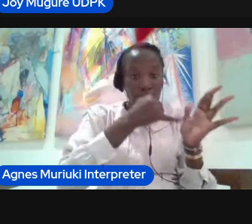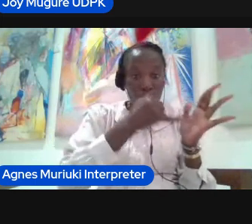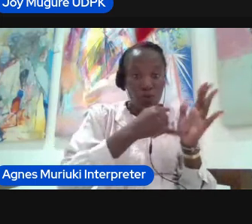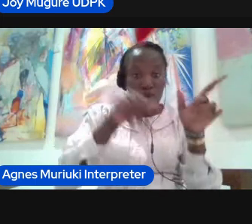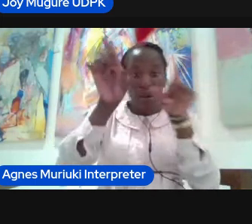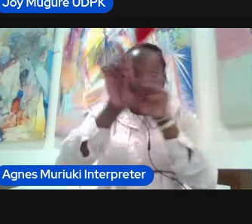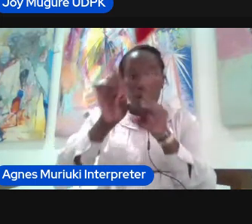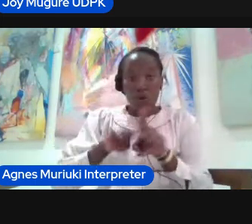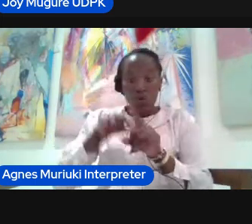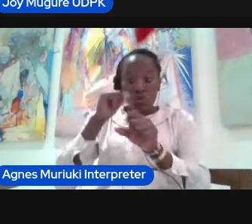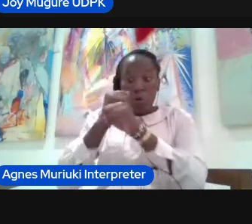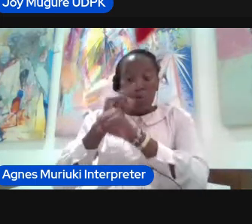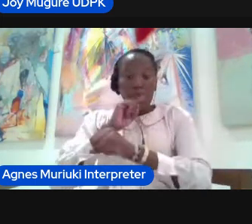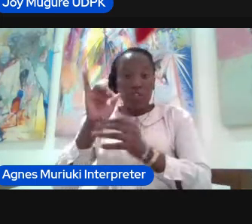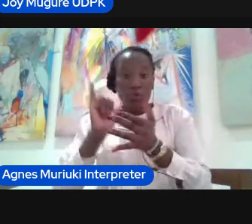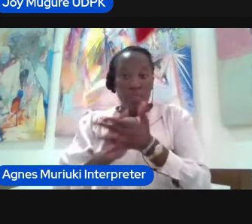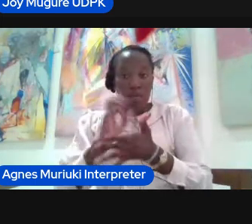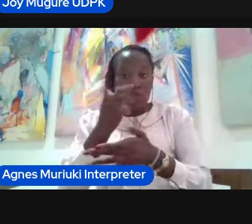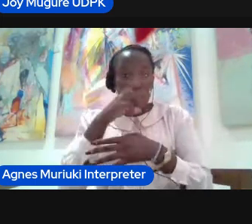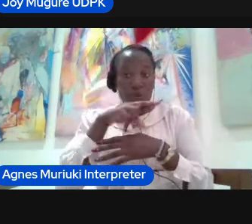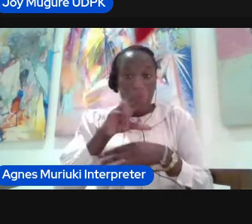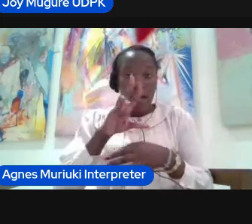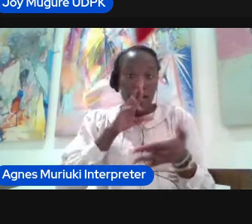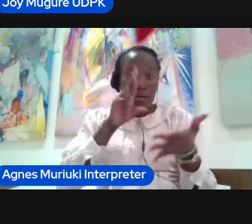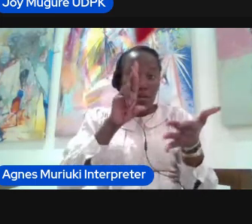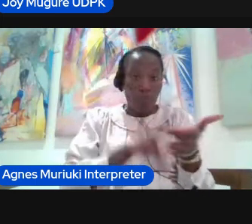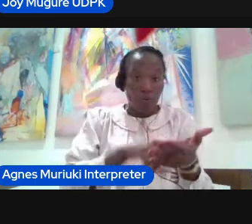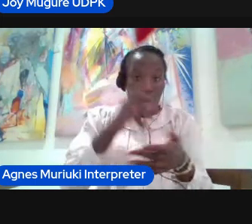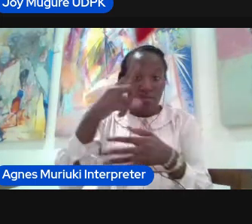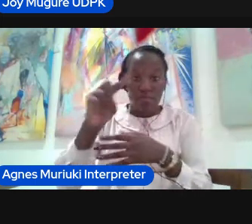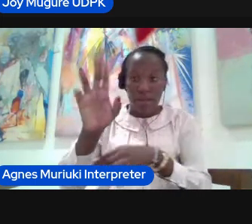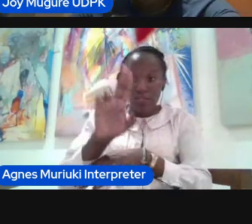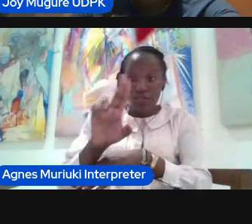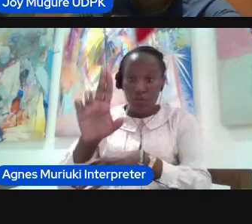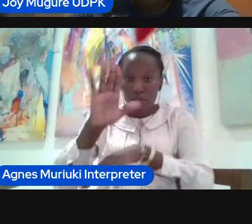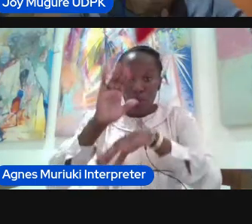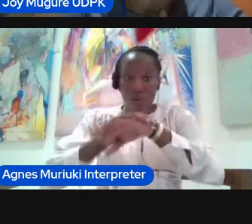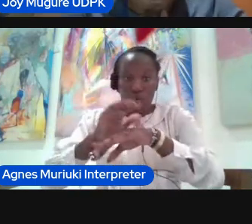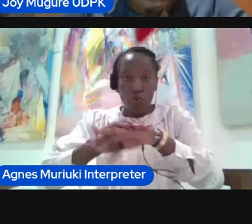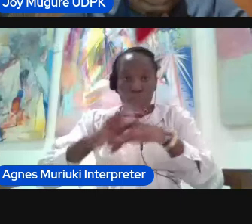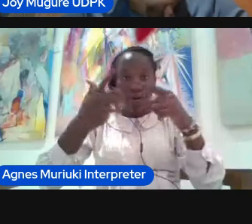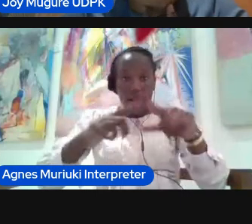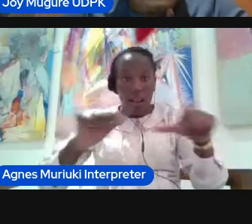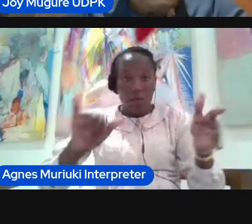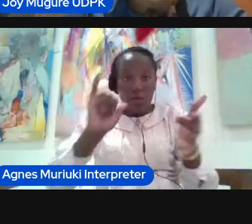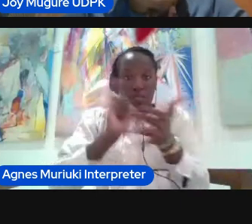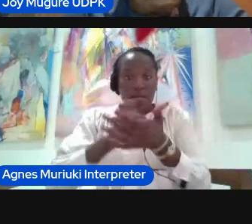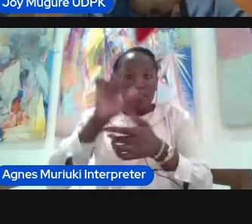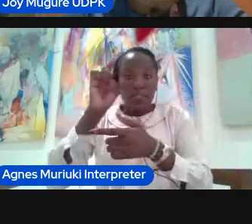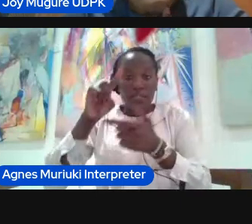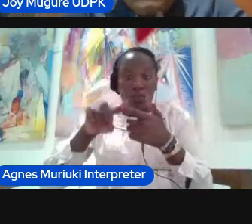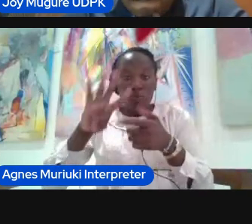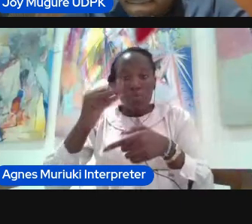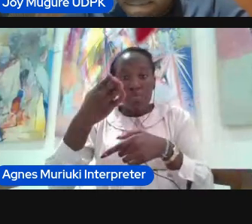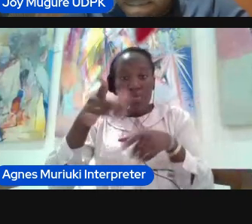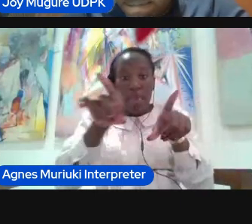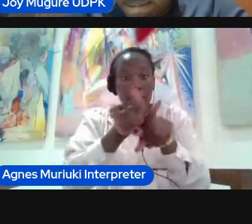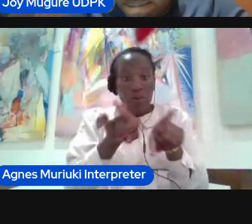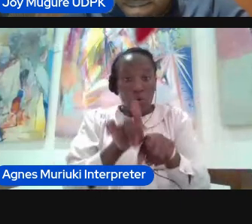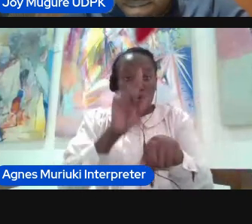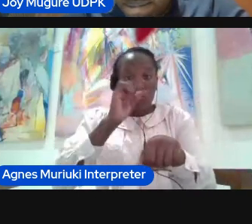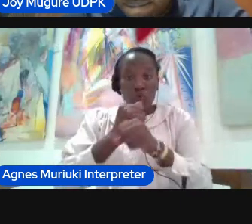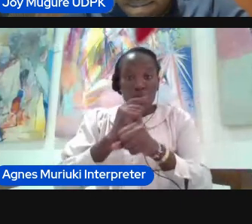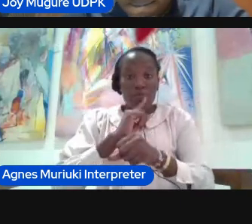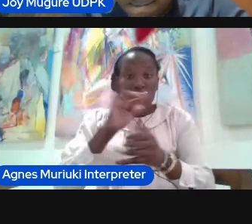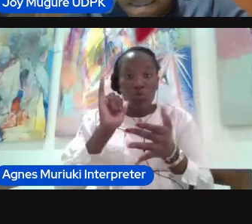make sure that we are reporting right using the good language that is supposed to be there, and also to make